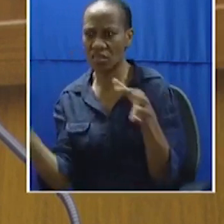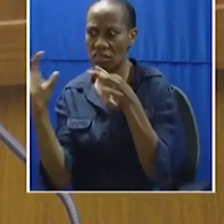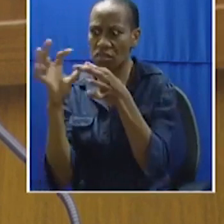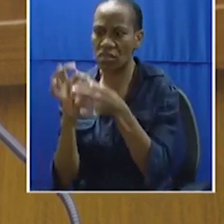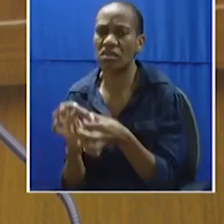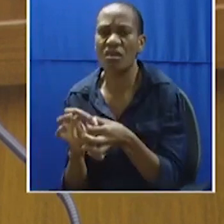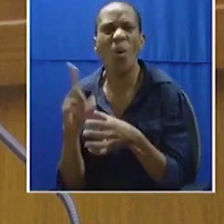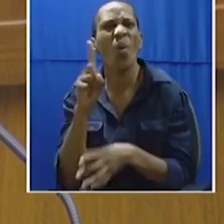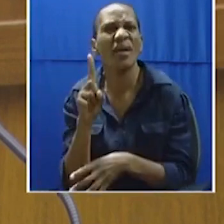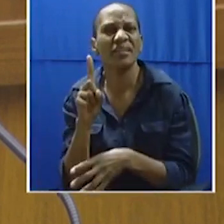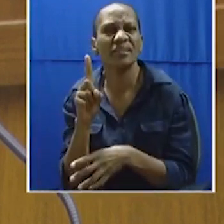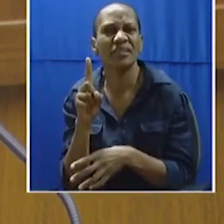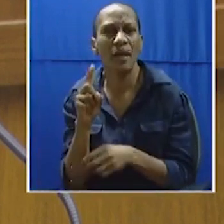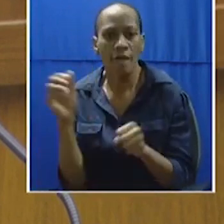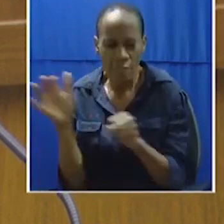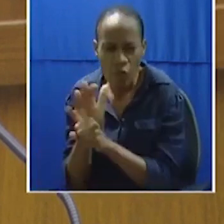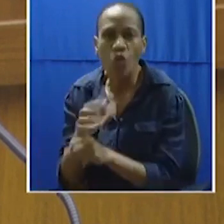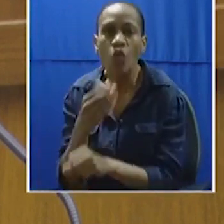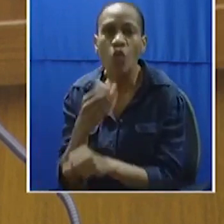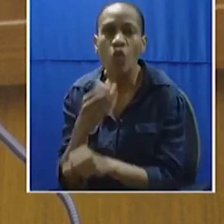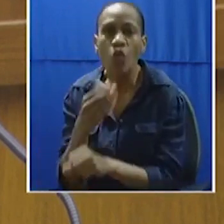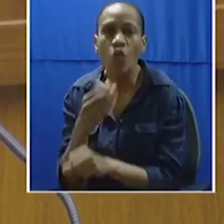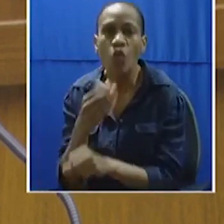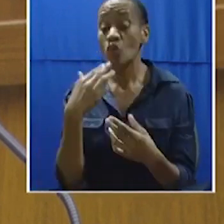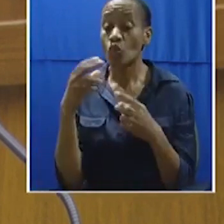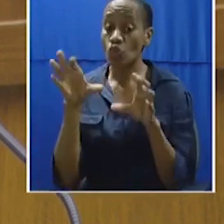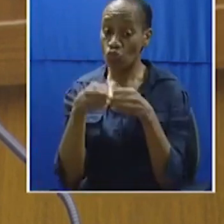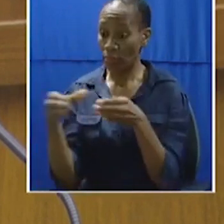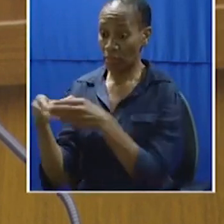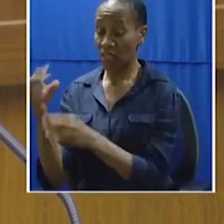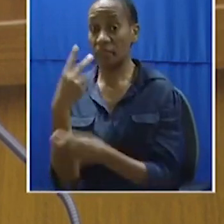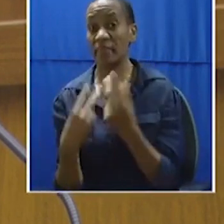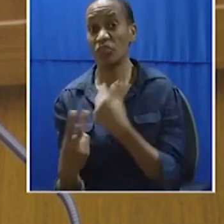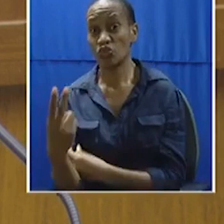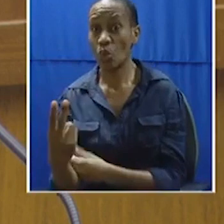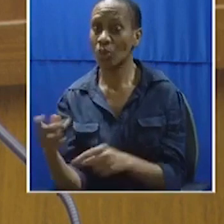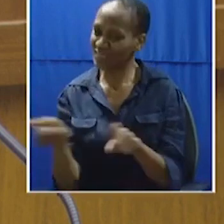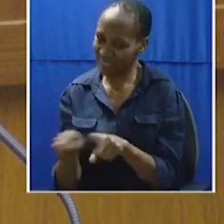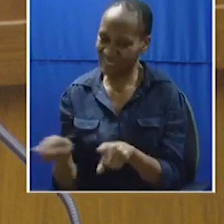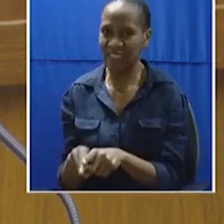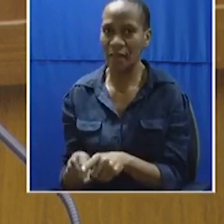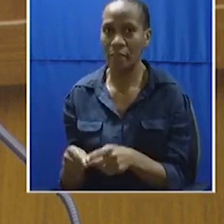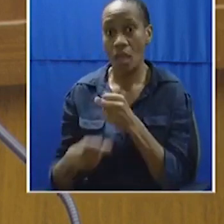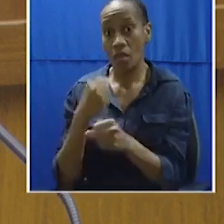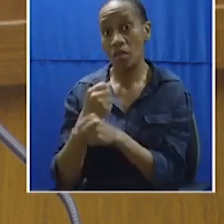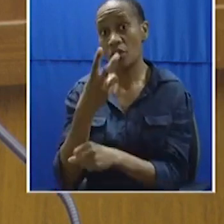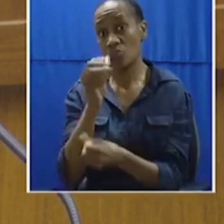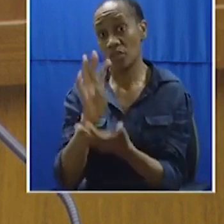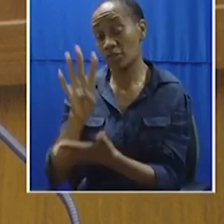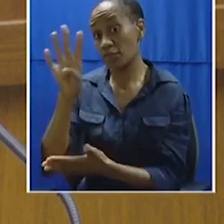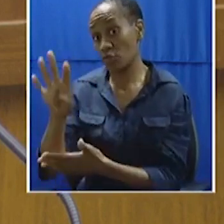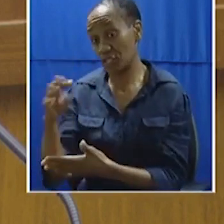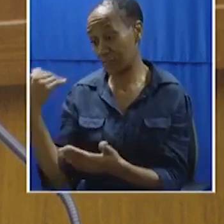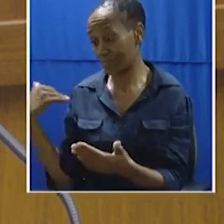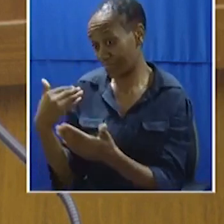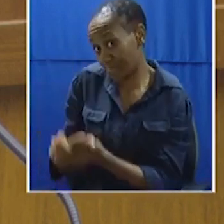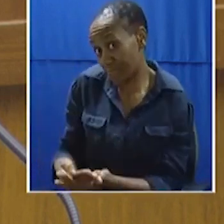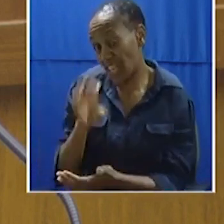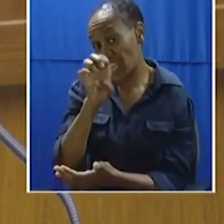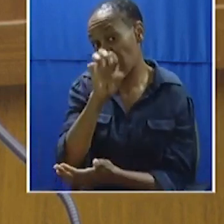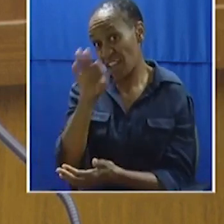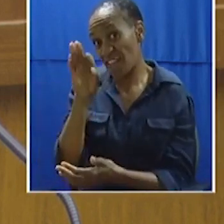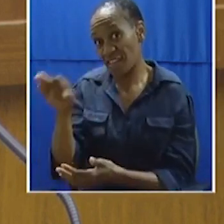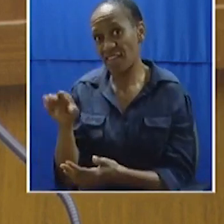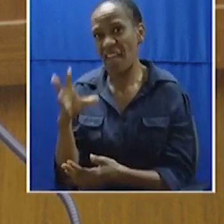are both male-dominated. The EFF is that, in fact, since 2014, the EFF has gotten